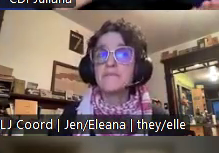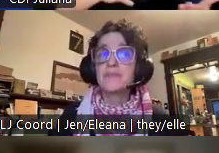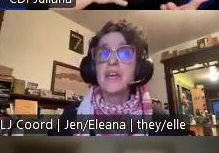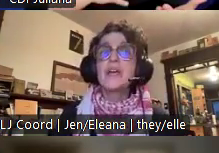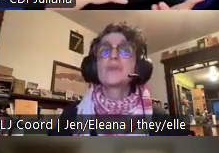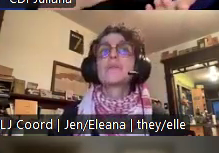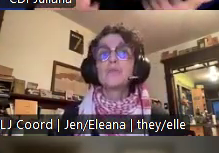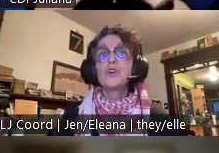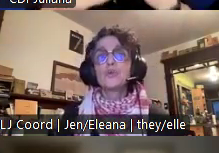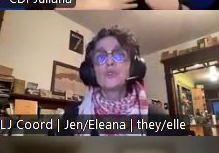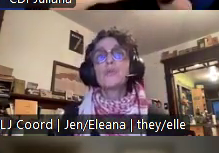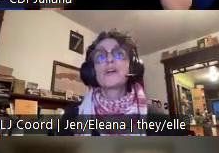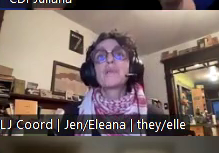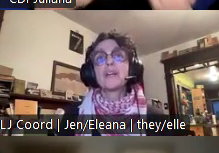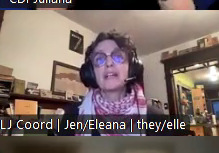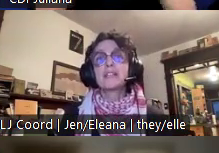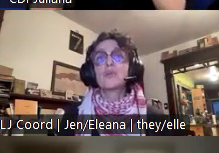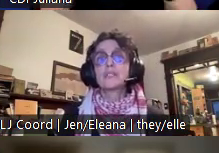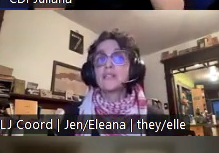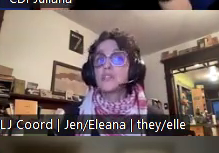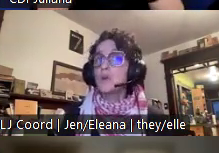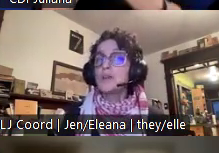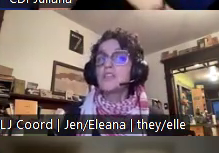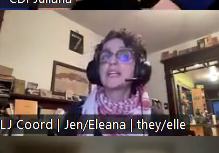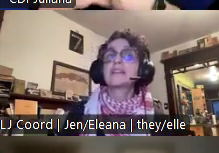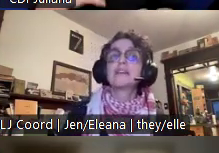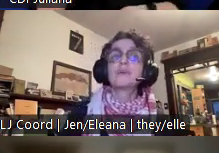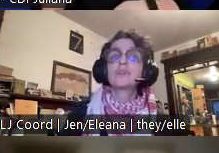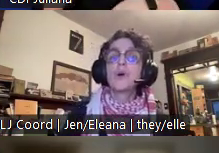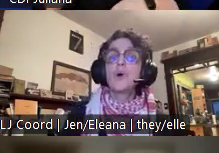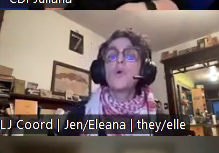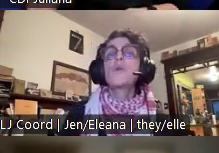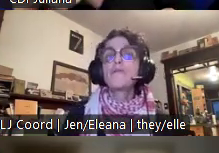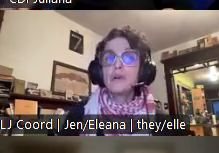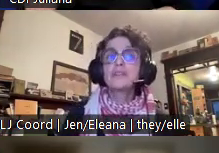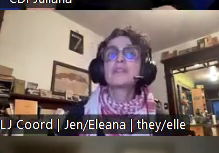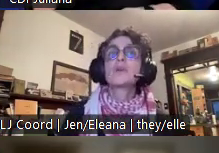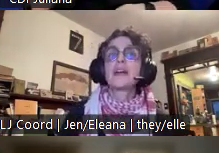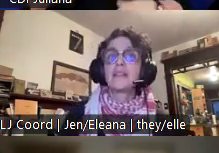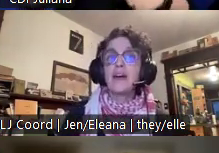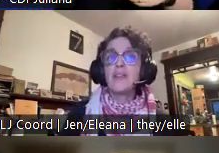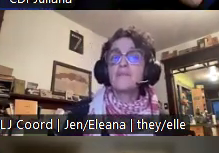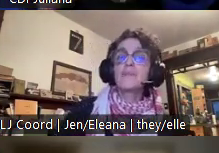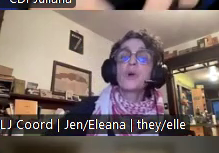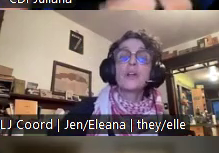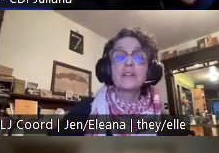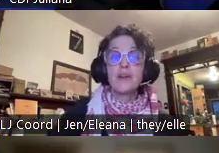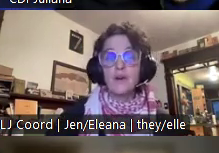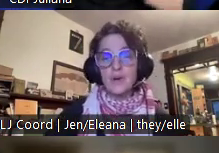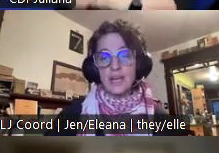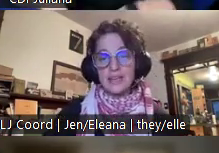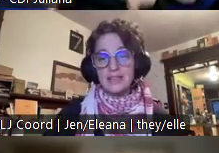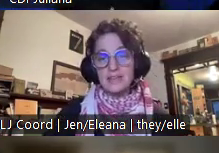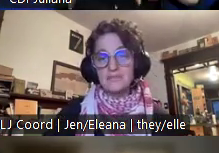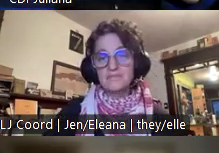aquí. Thank you Nos to da the mucho gusto organizers poder of this apoyar esta space for conversación, ya making que it possible for sentimos us to be here. una fuerte We are very solidaridad happy to con be el able to trabajo